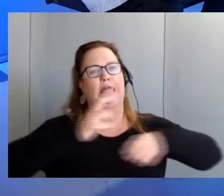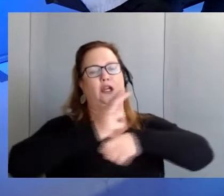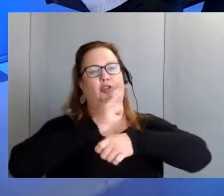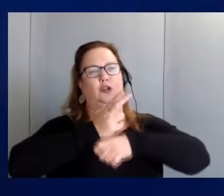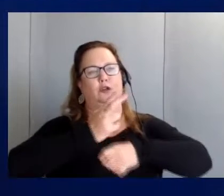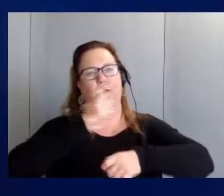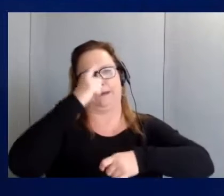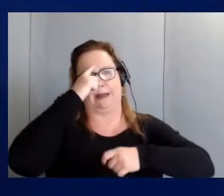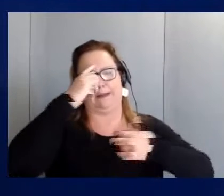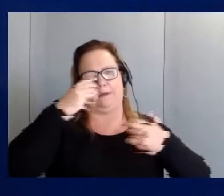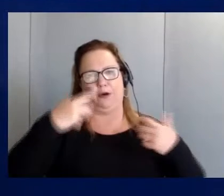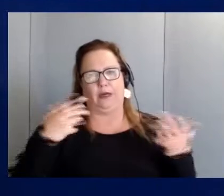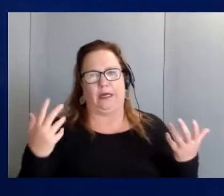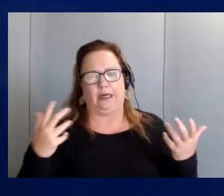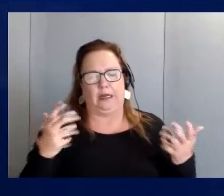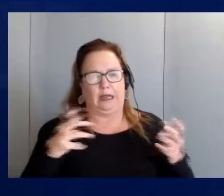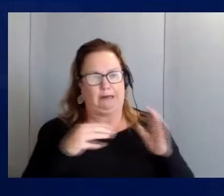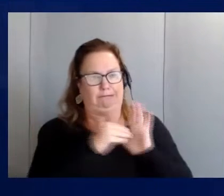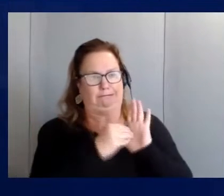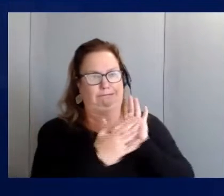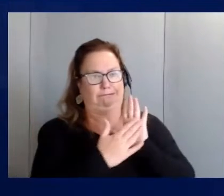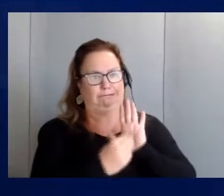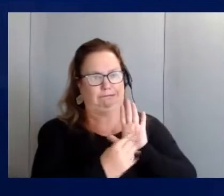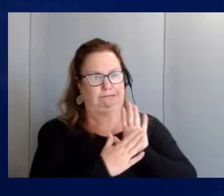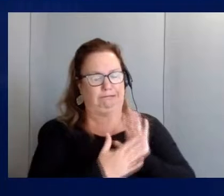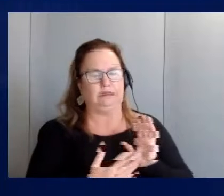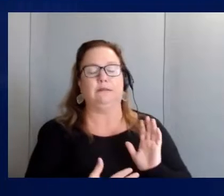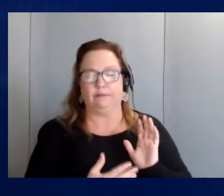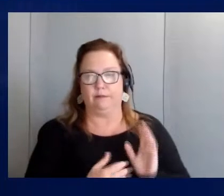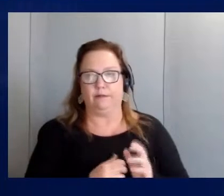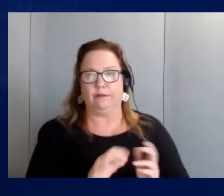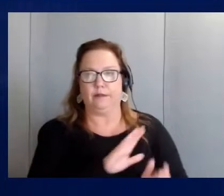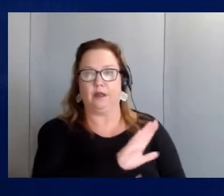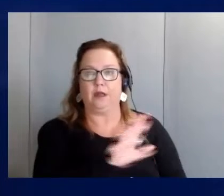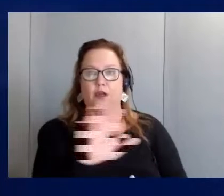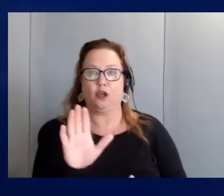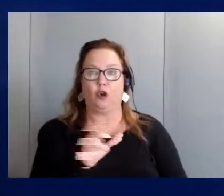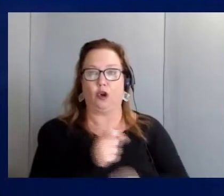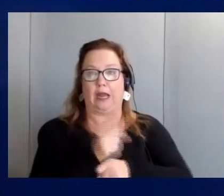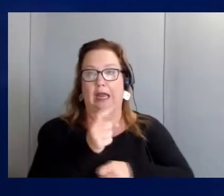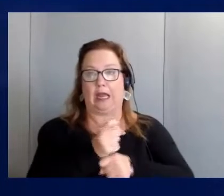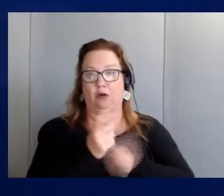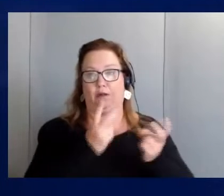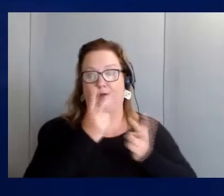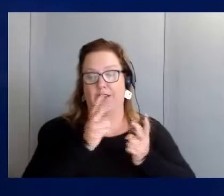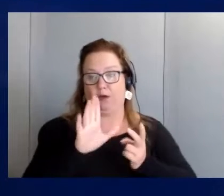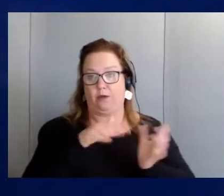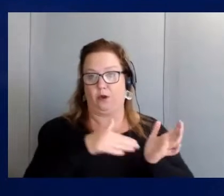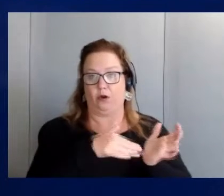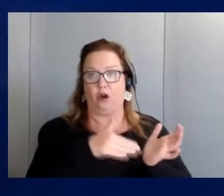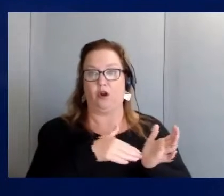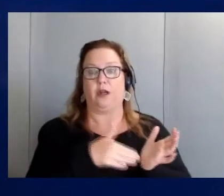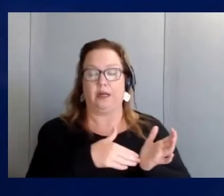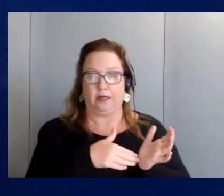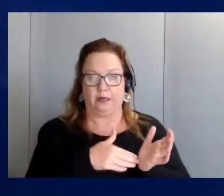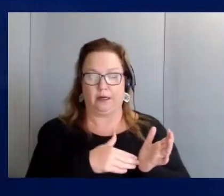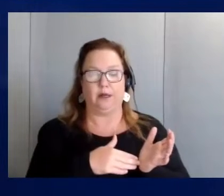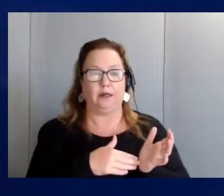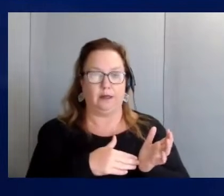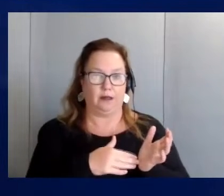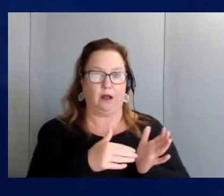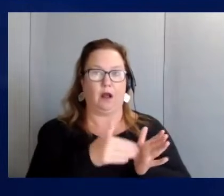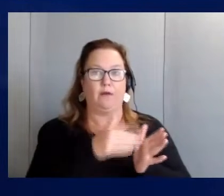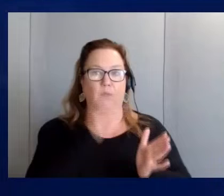memory? So within your sort of annual visit with a primary care physician, they certainly can and often will